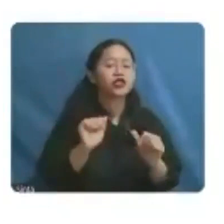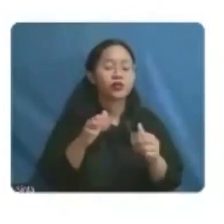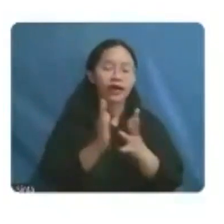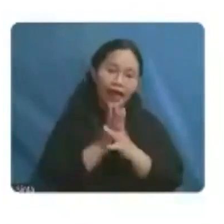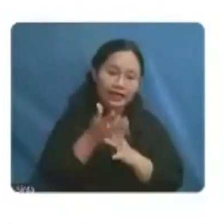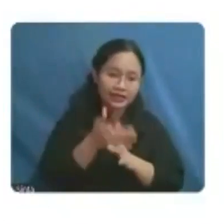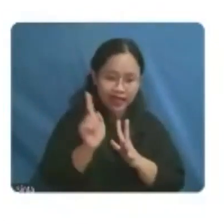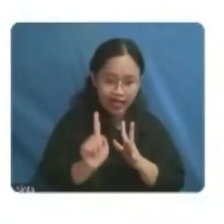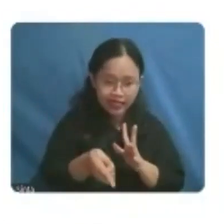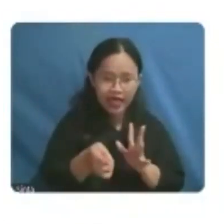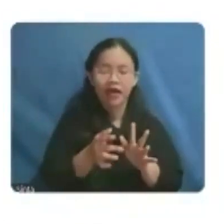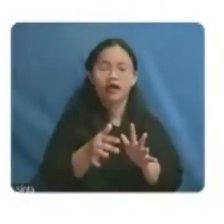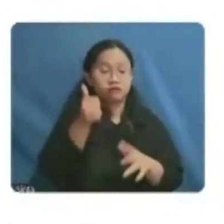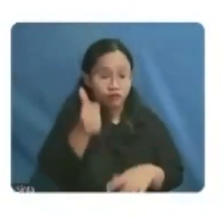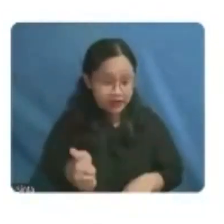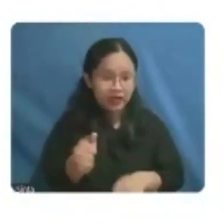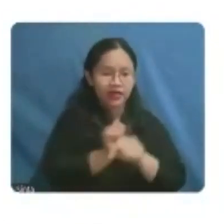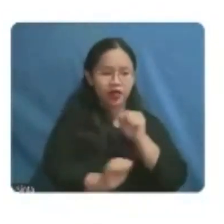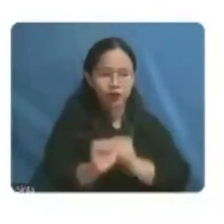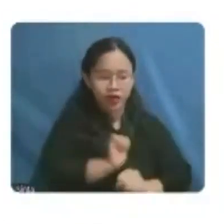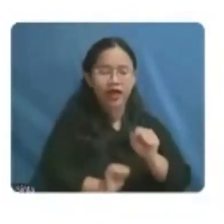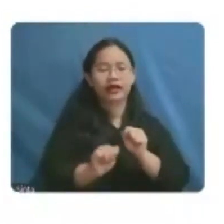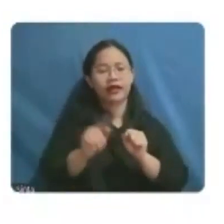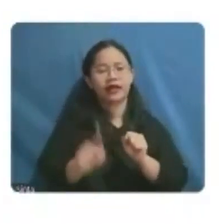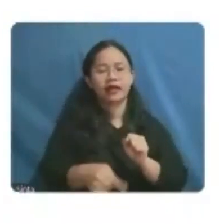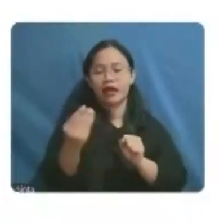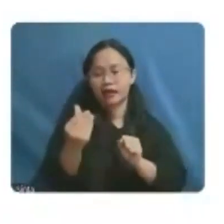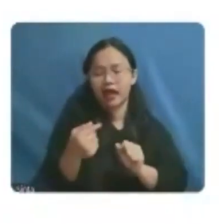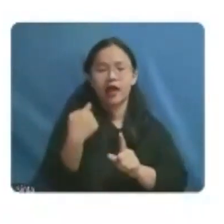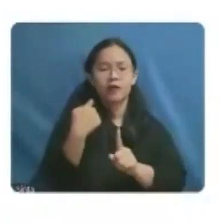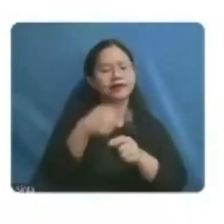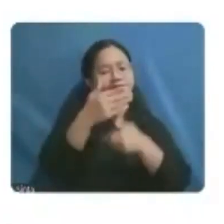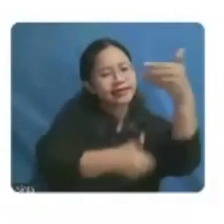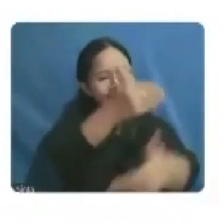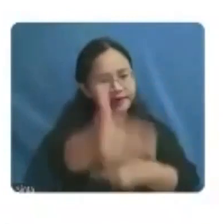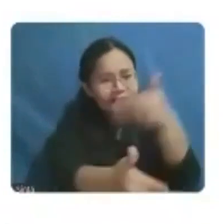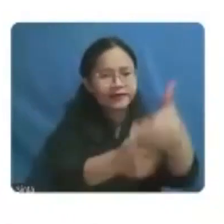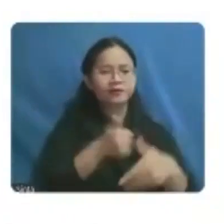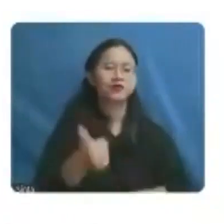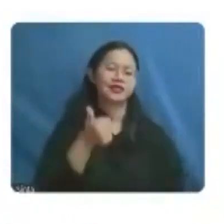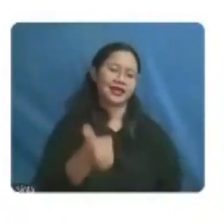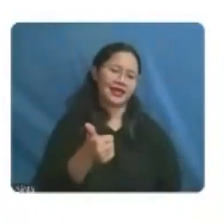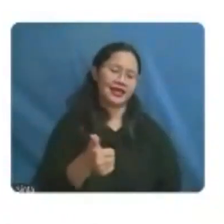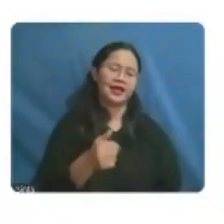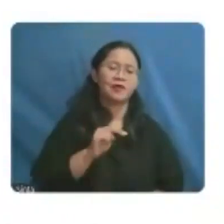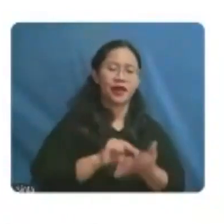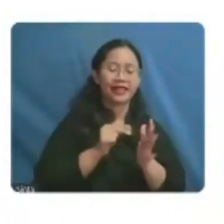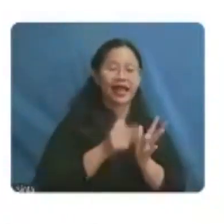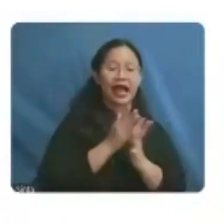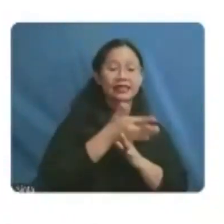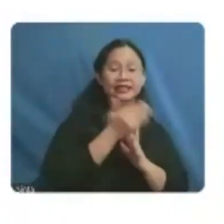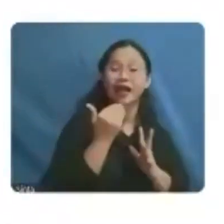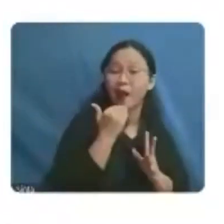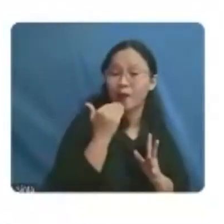the equity issue, right? So whether you're thinking about, a lot of the things that we can do to mitigate exposures in the short